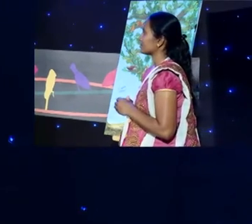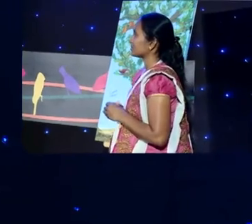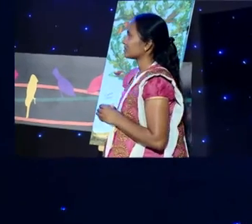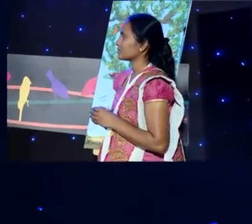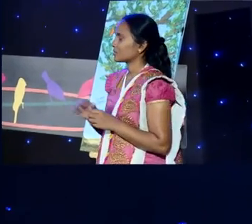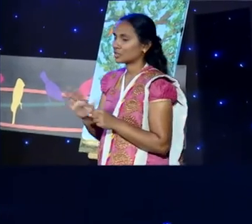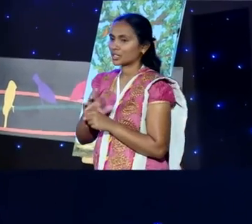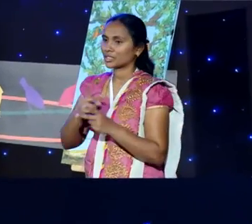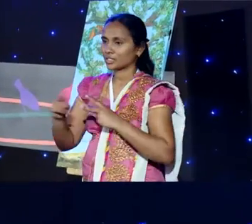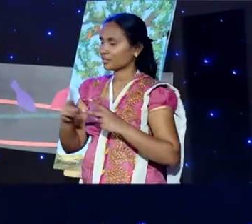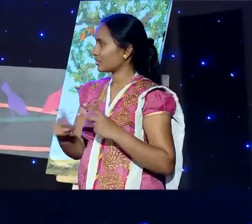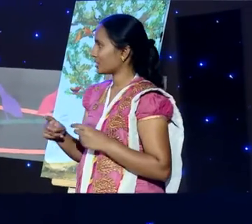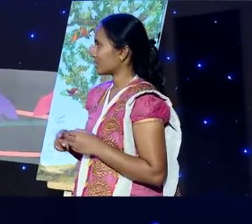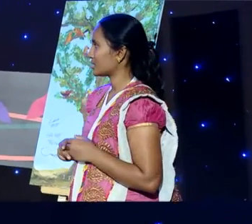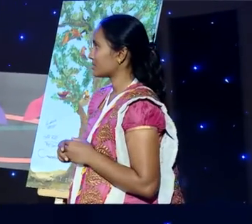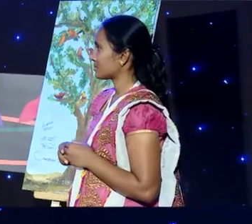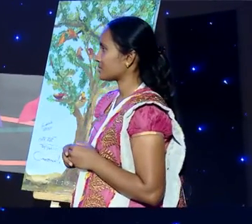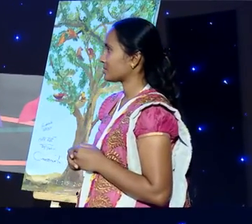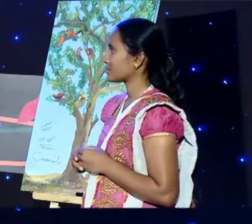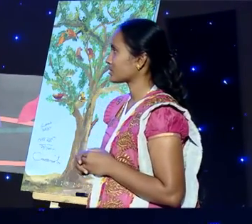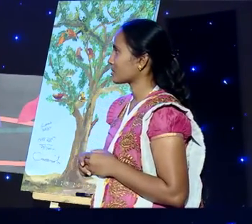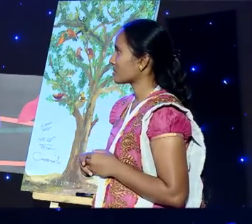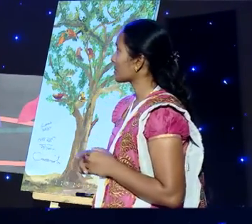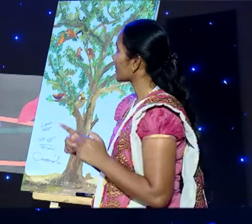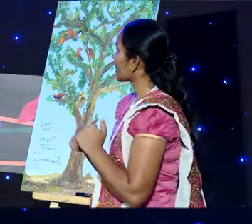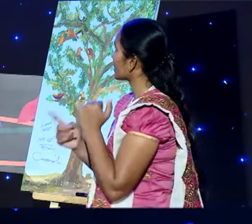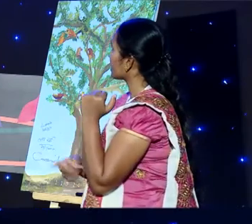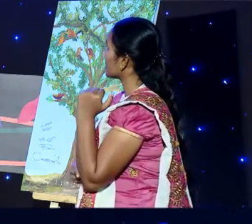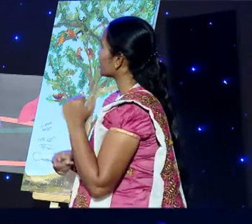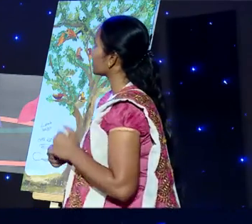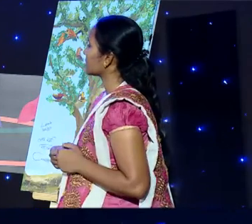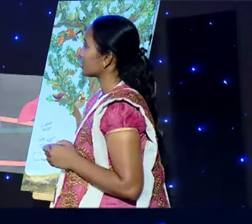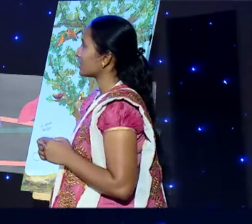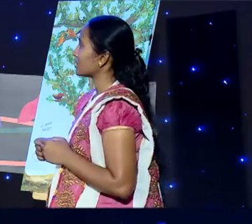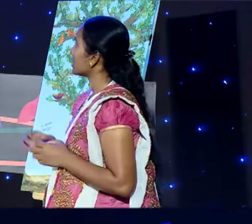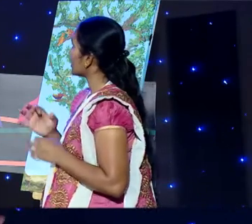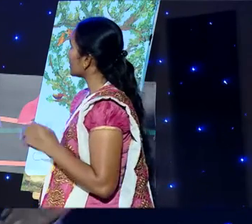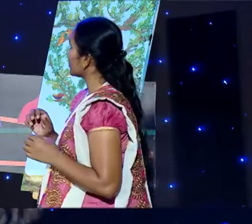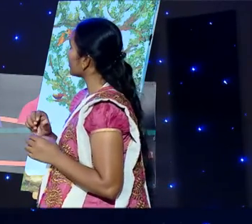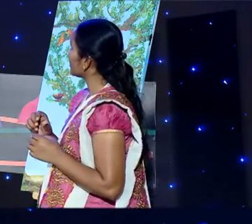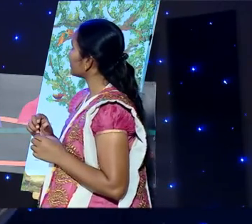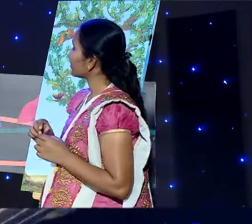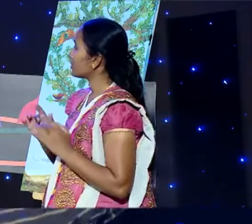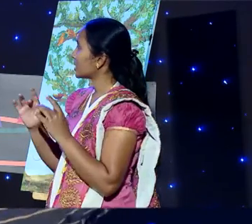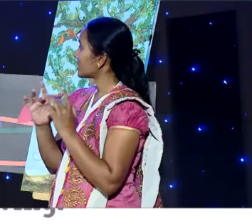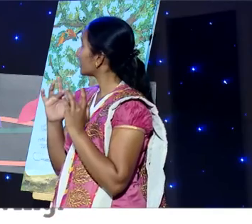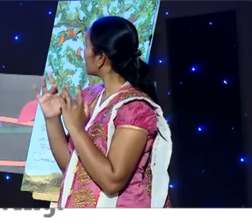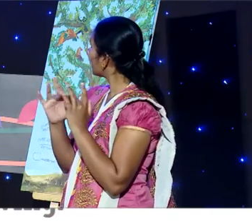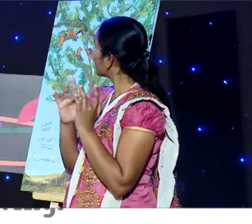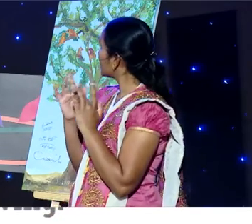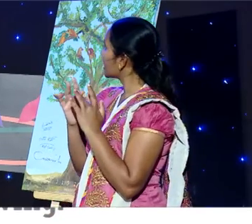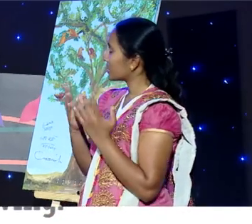different paradigm. And here's the last bit. If that kind of a gratitude emerges, we come to this fundamental